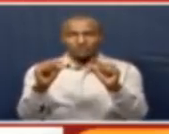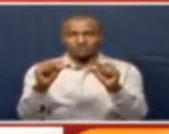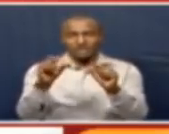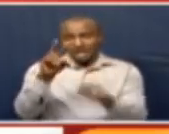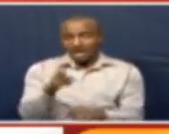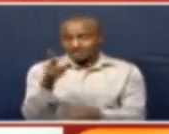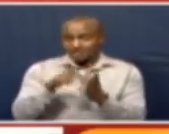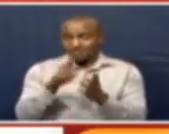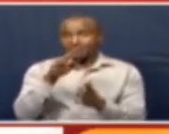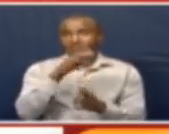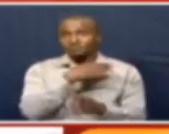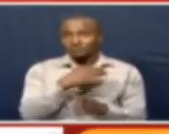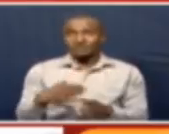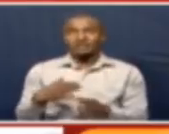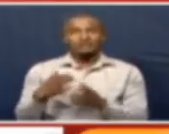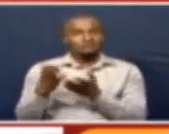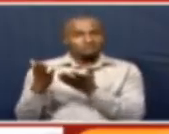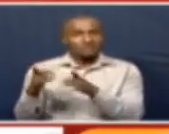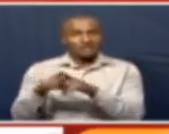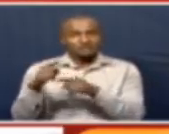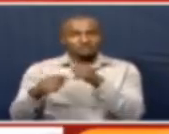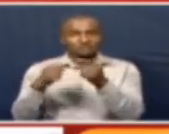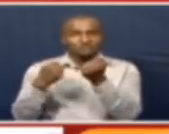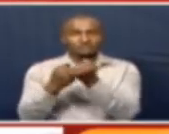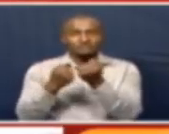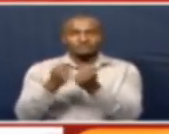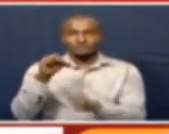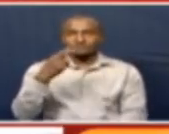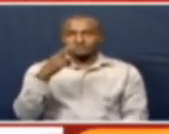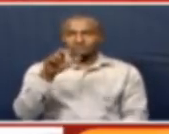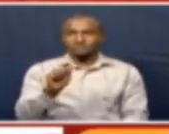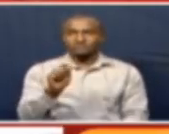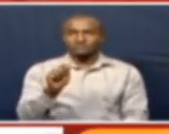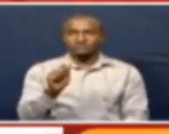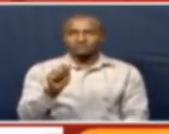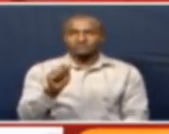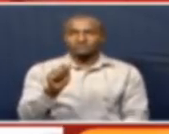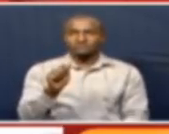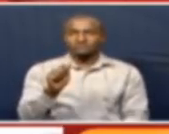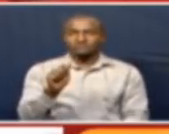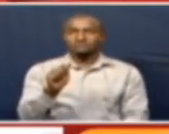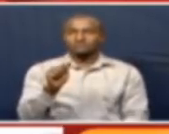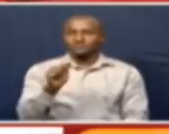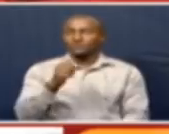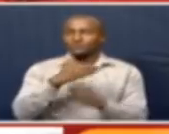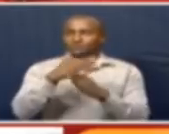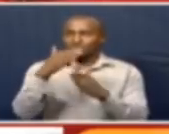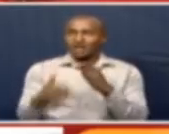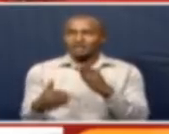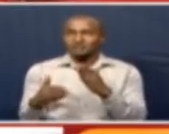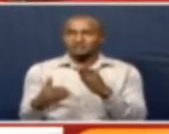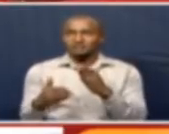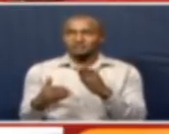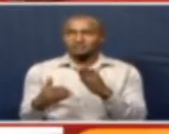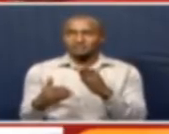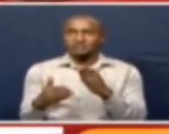hashtag PayModelsKE as you continue to support Sheila Kanini in the drive to end, as I said earlier,